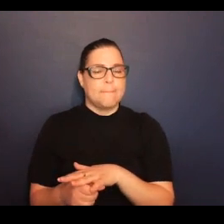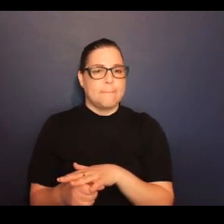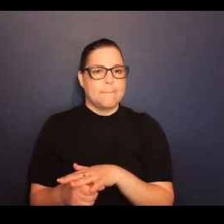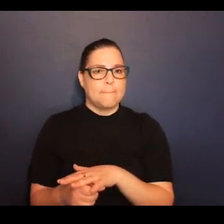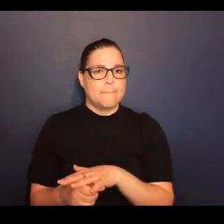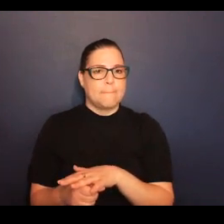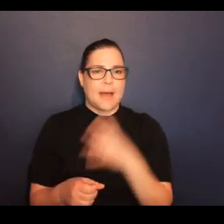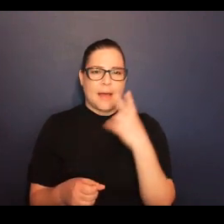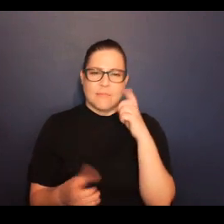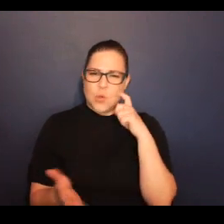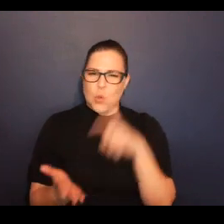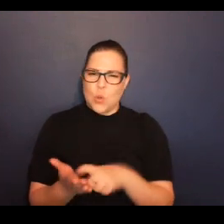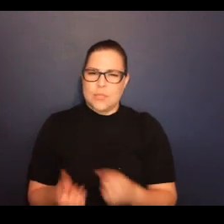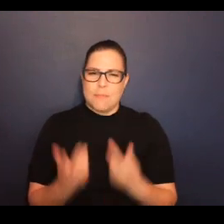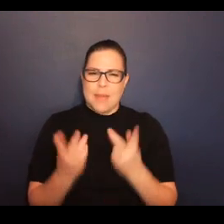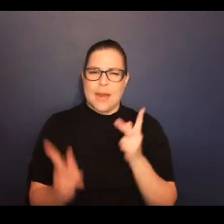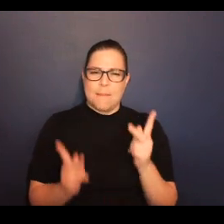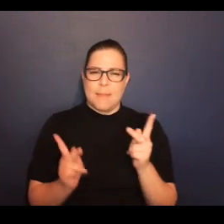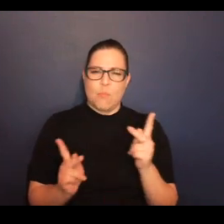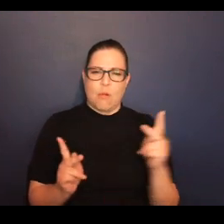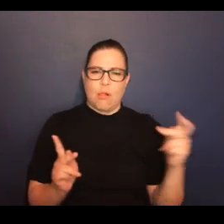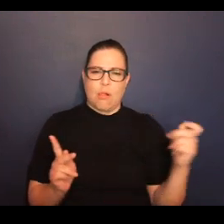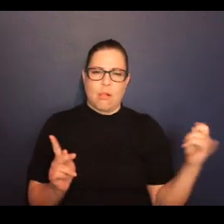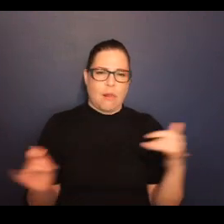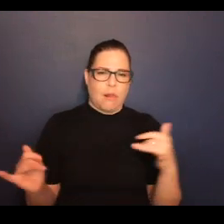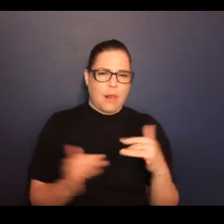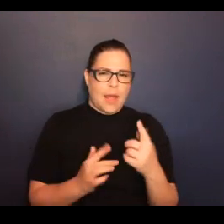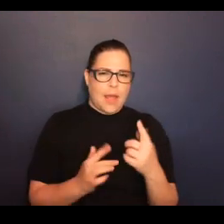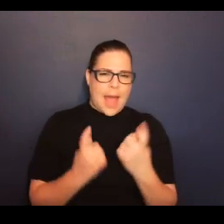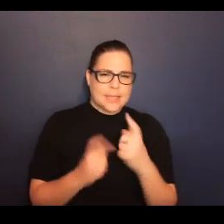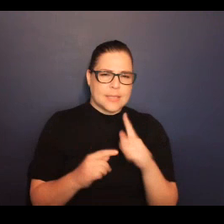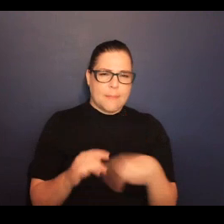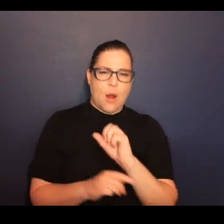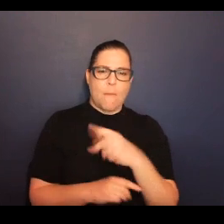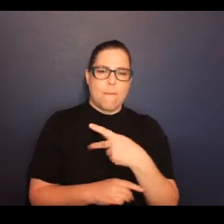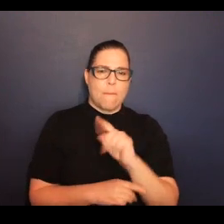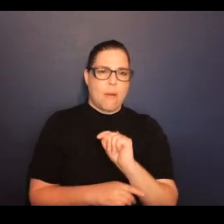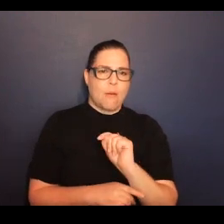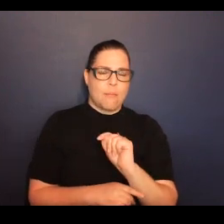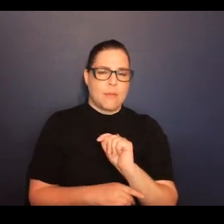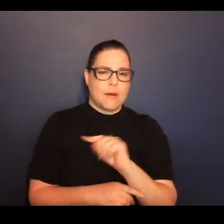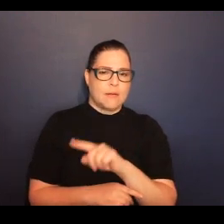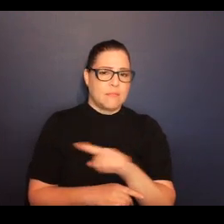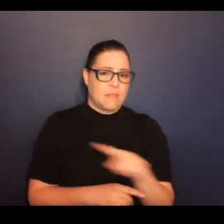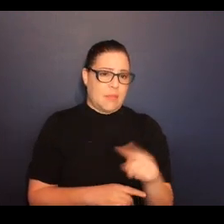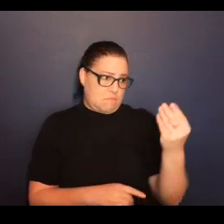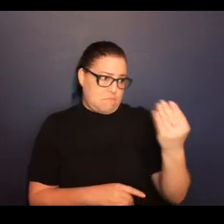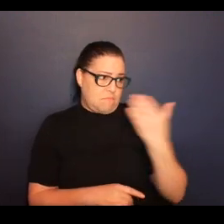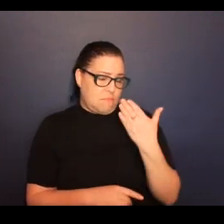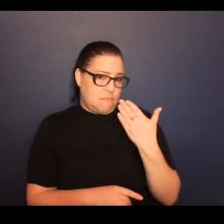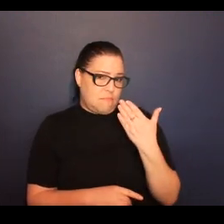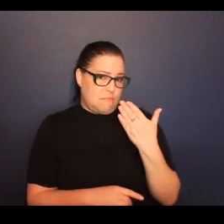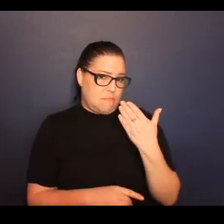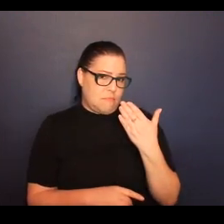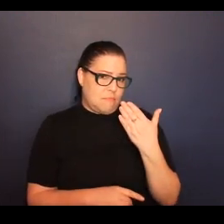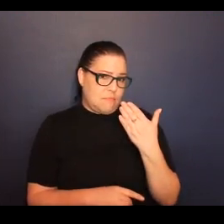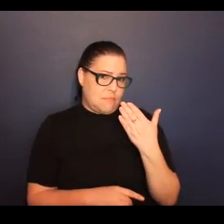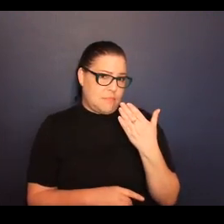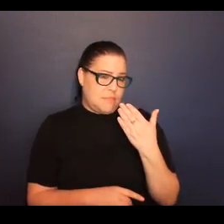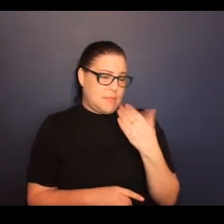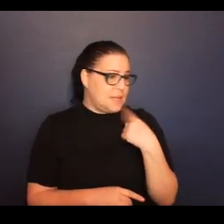seeing a lot of people come there asking about the apartments. They're saying to me that they're being told down to the